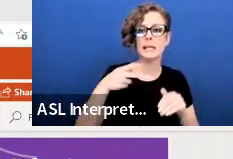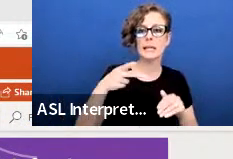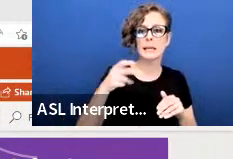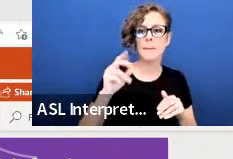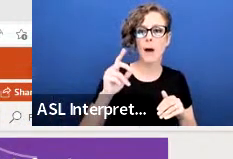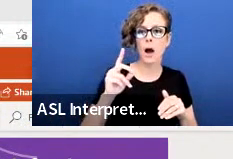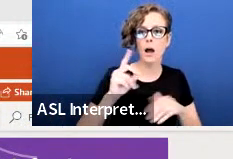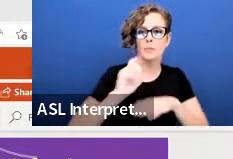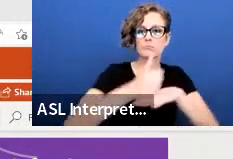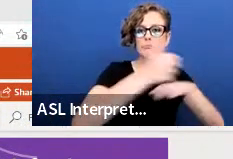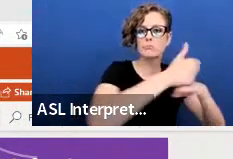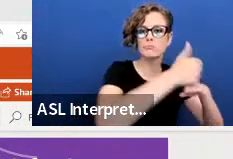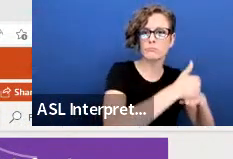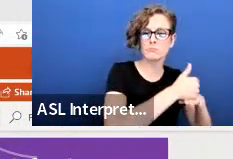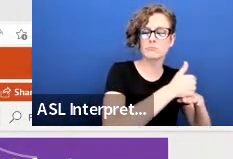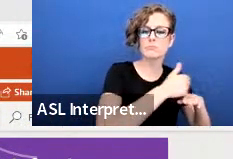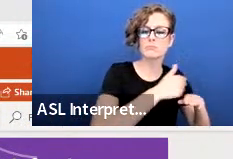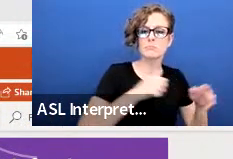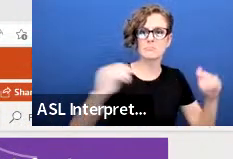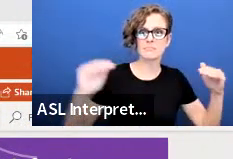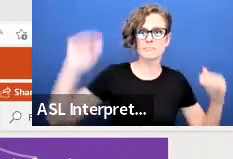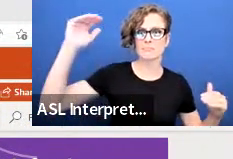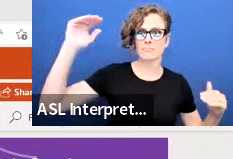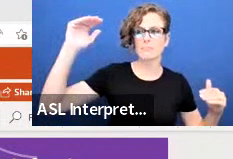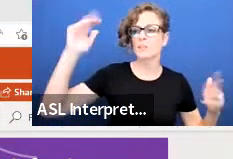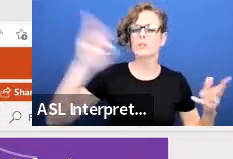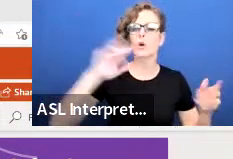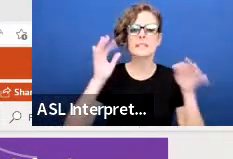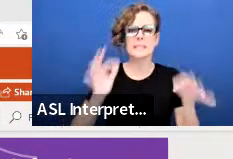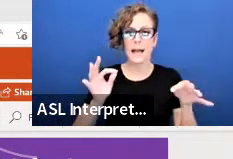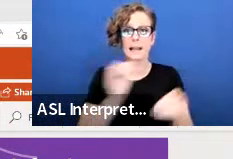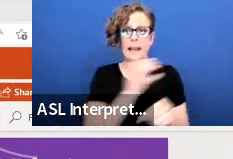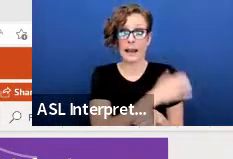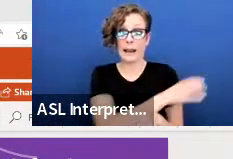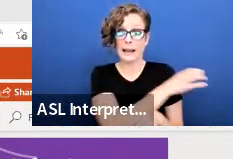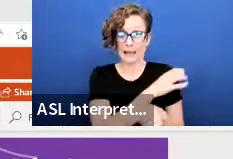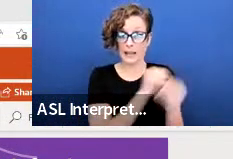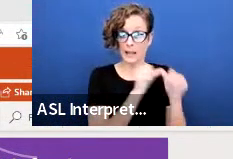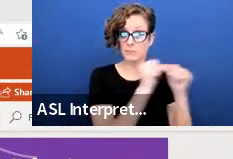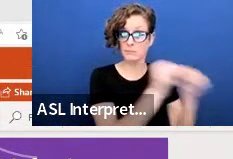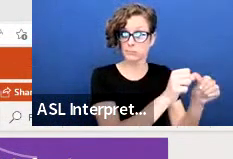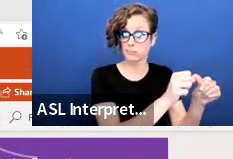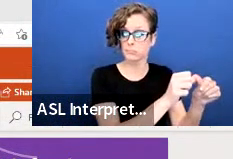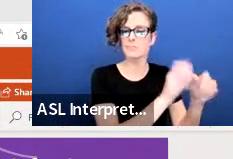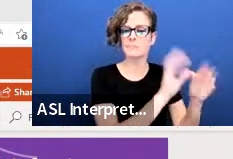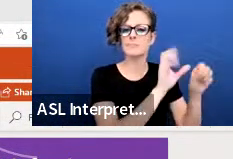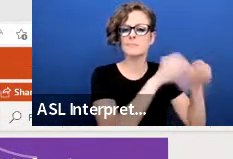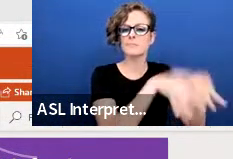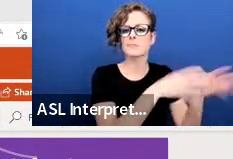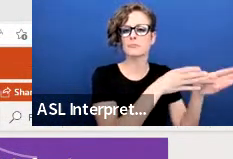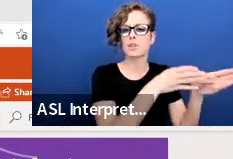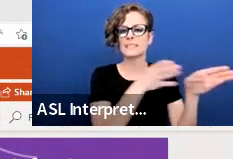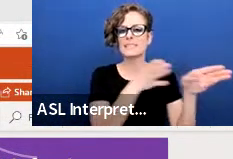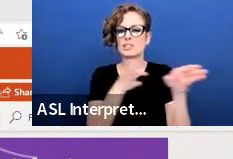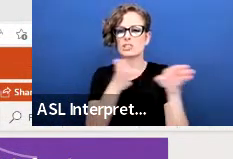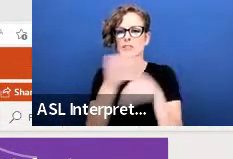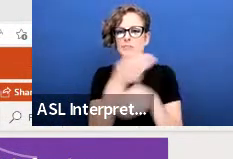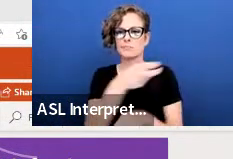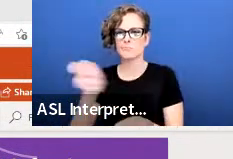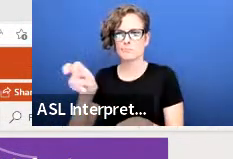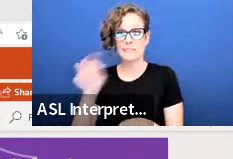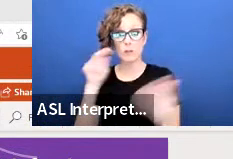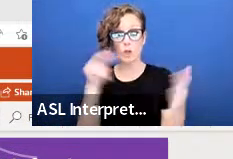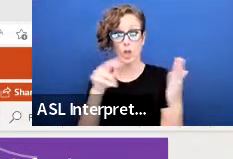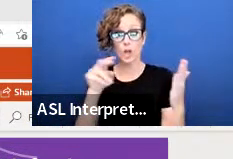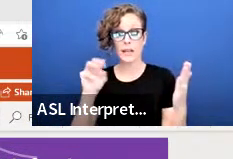we decided to transition out of those stable clinics. If you looked at it on a map, you'd see that, Allen